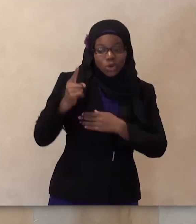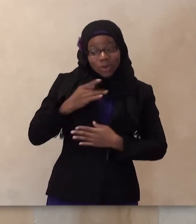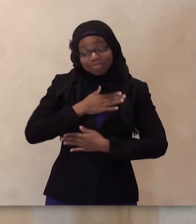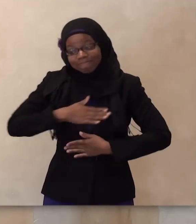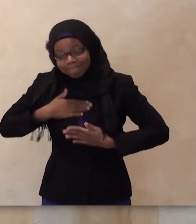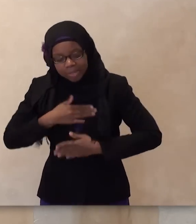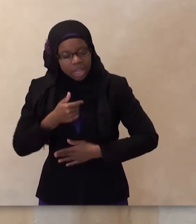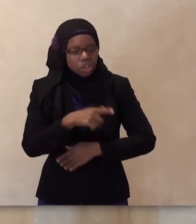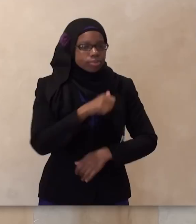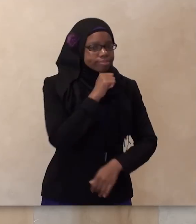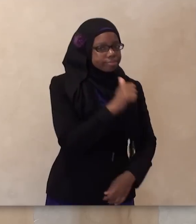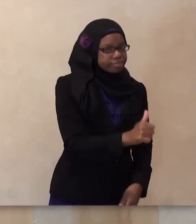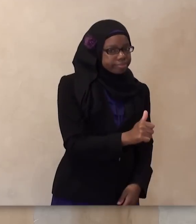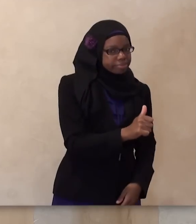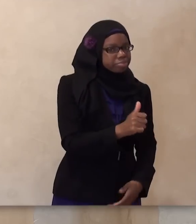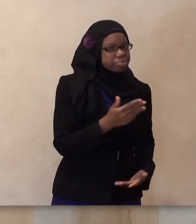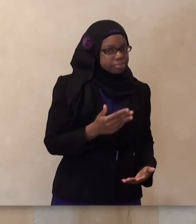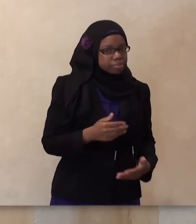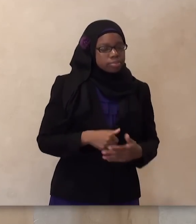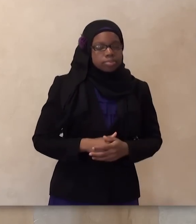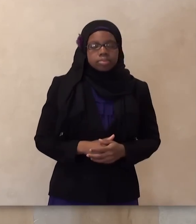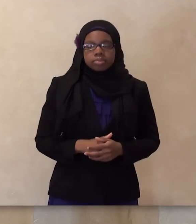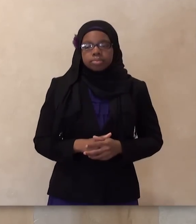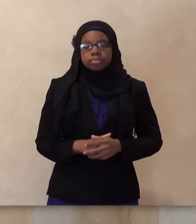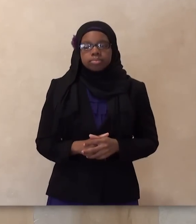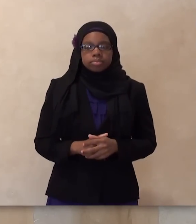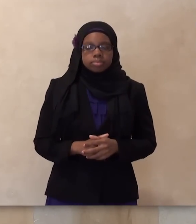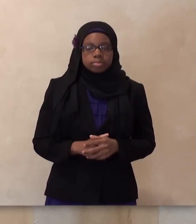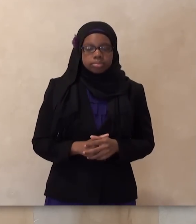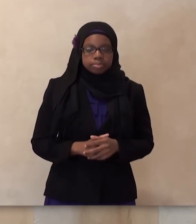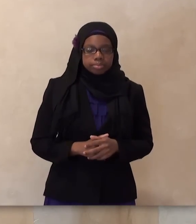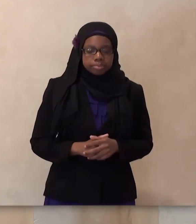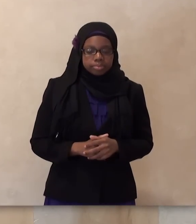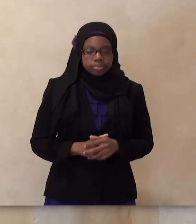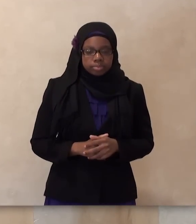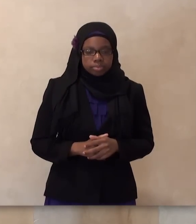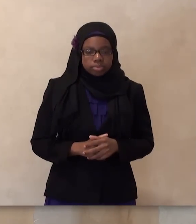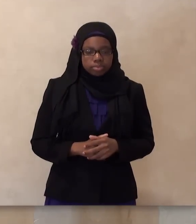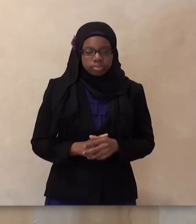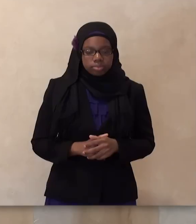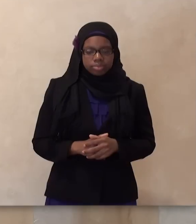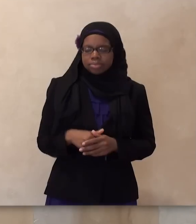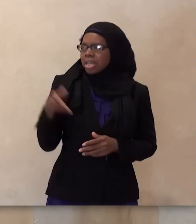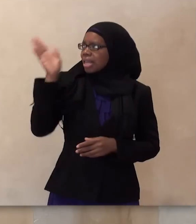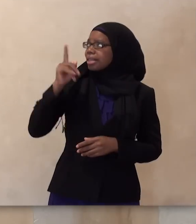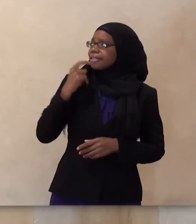ungrateful to Allah subhanahu wa ta'ala. Allah says, and put forward to them the example of